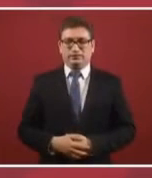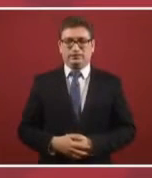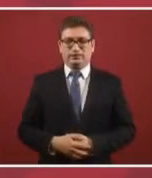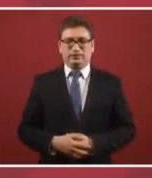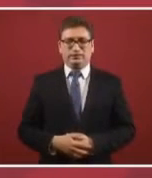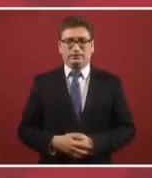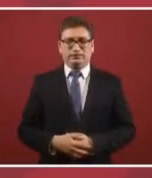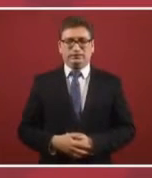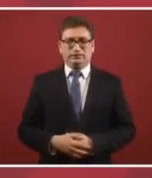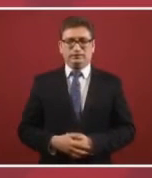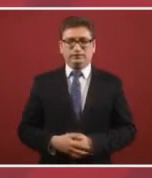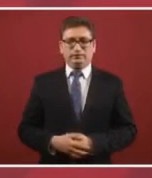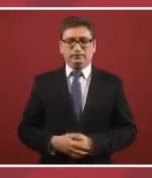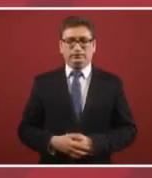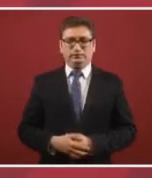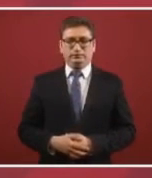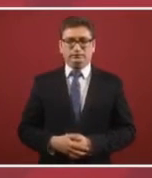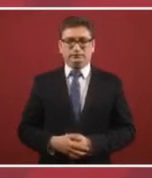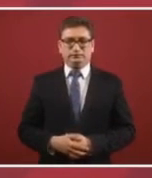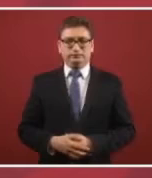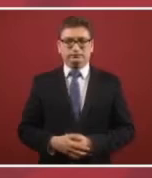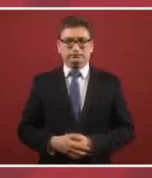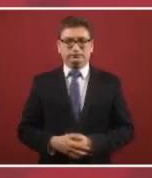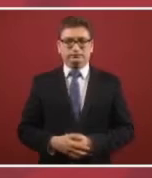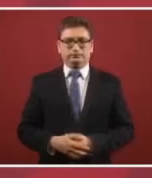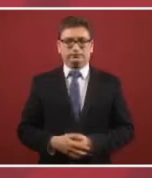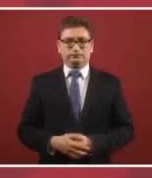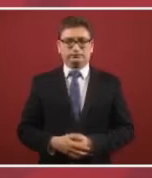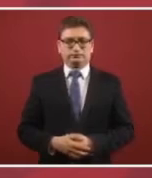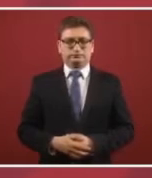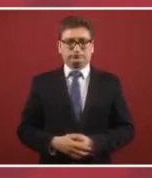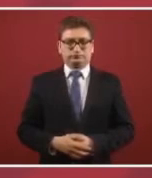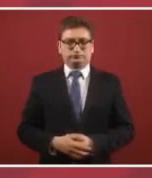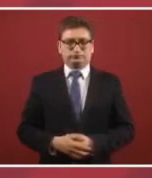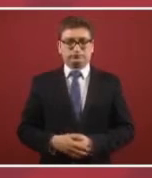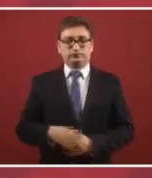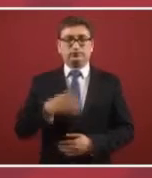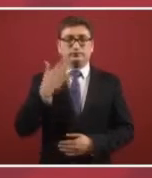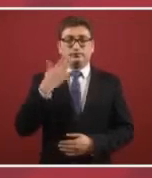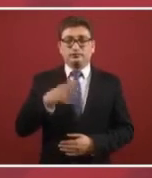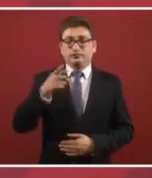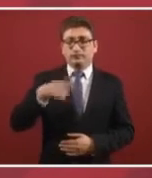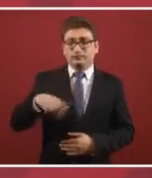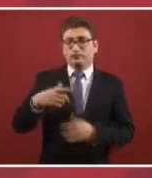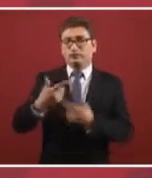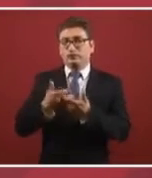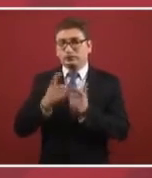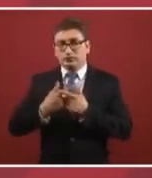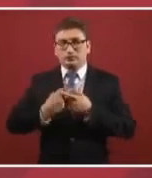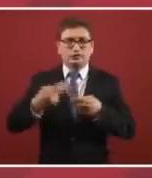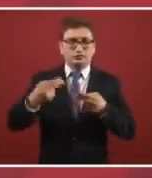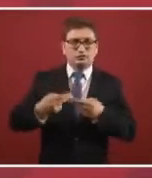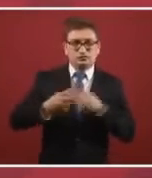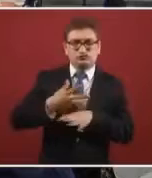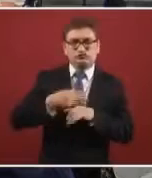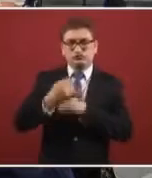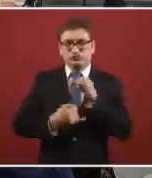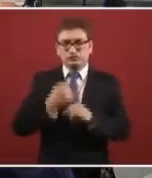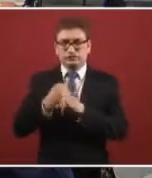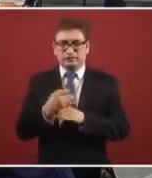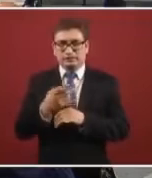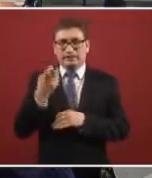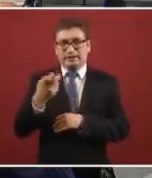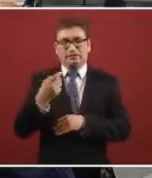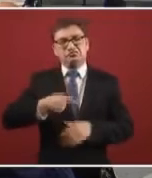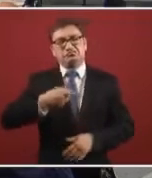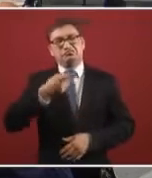From the international organizations from